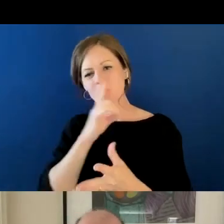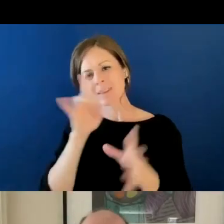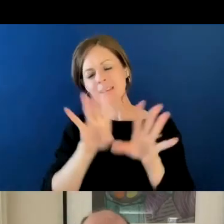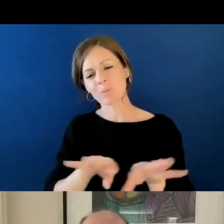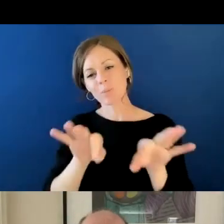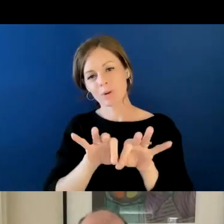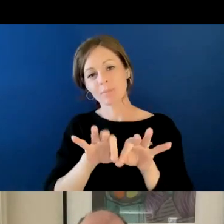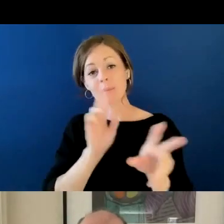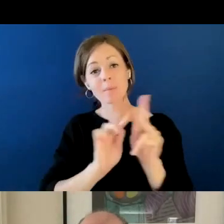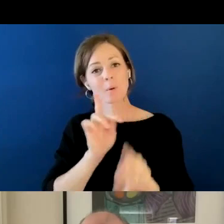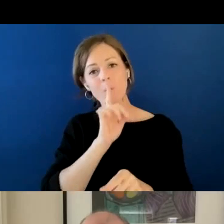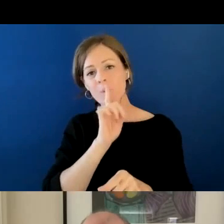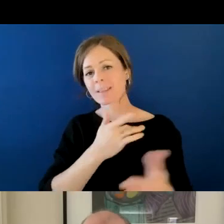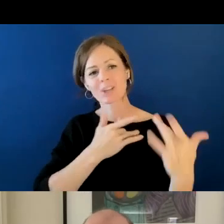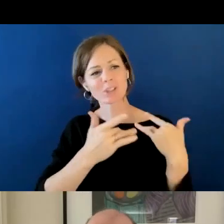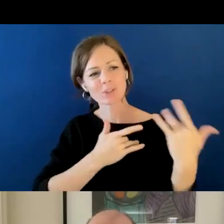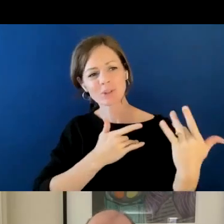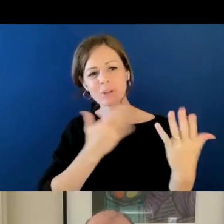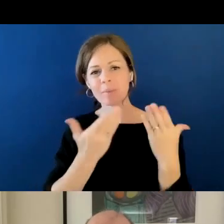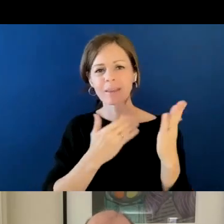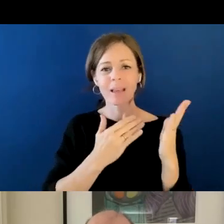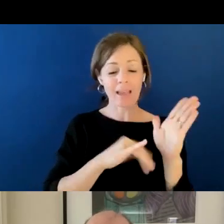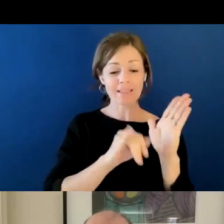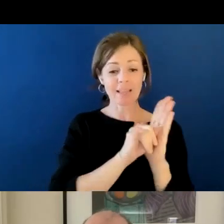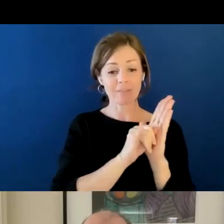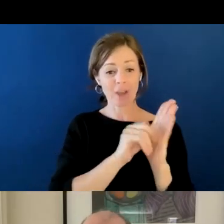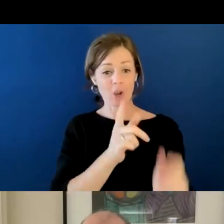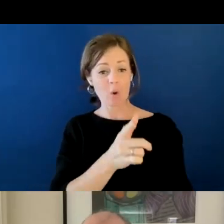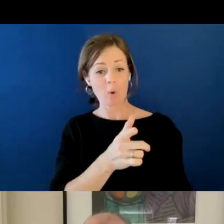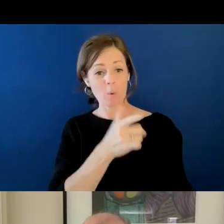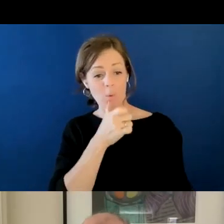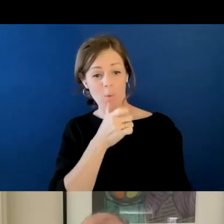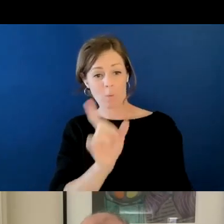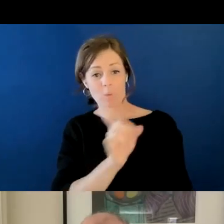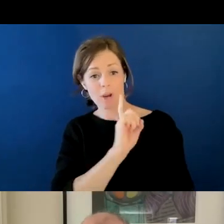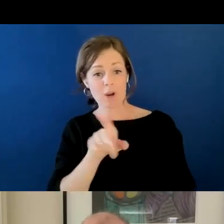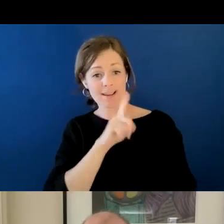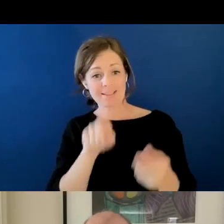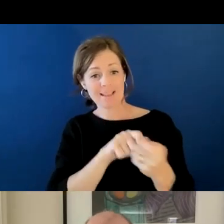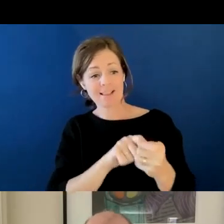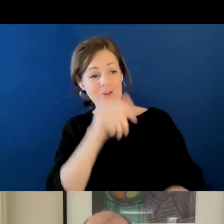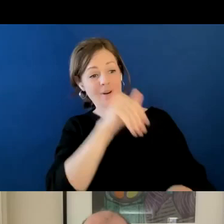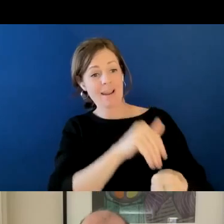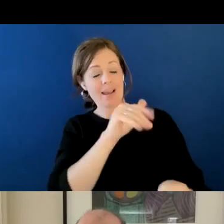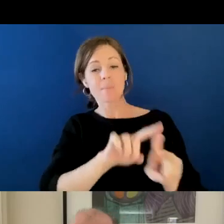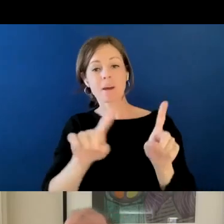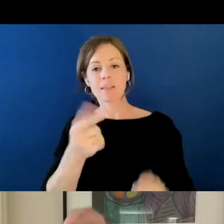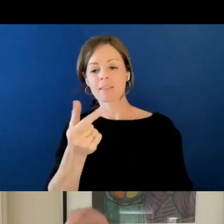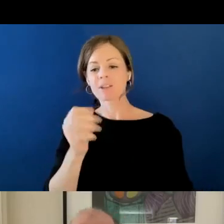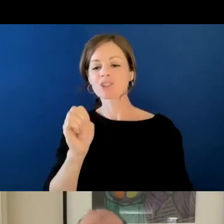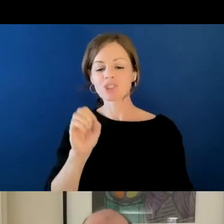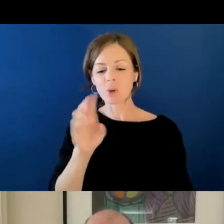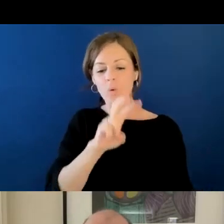people were very concerned that it may identify where the individual is specifically located, but the geo-routing just indicates where